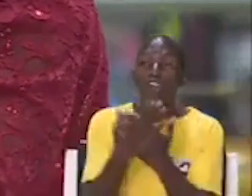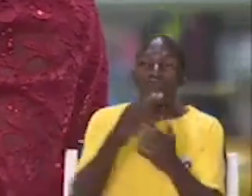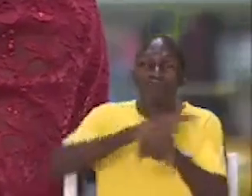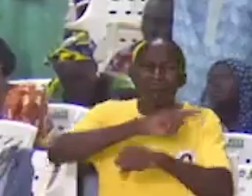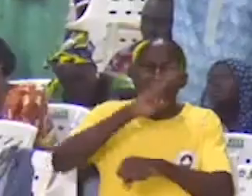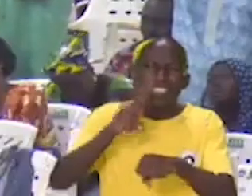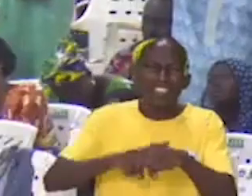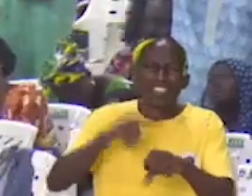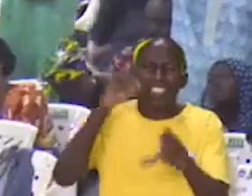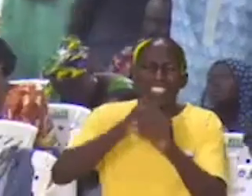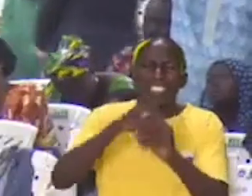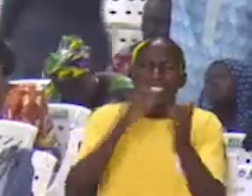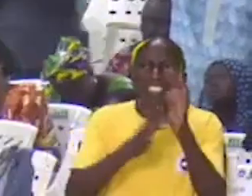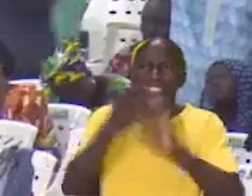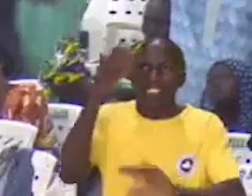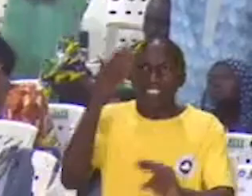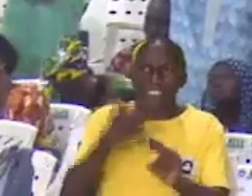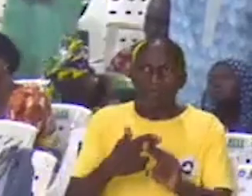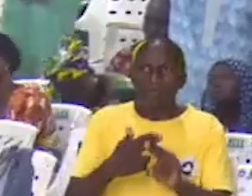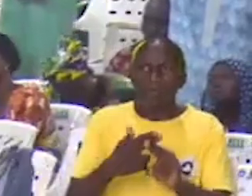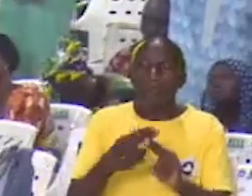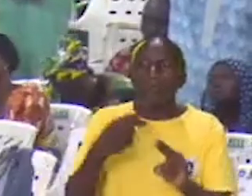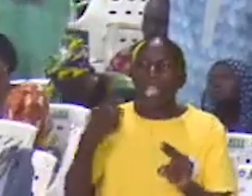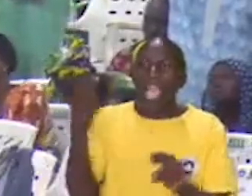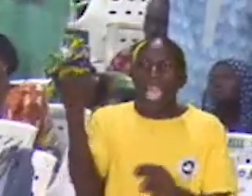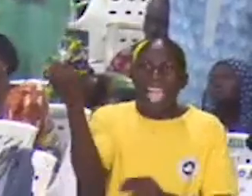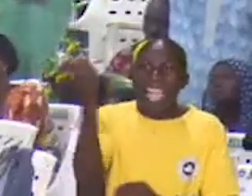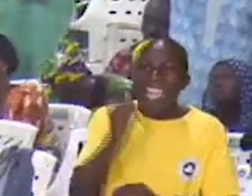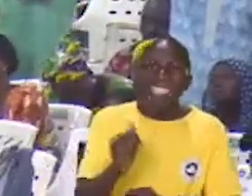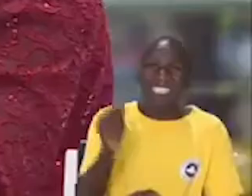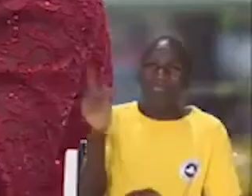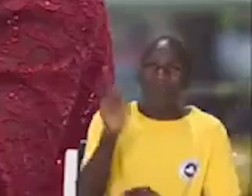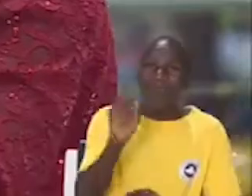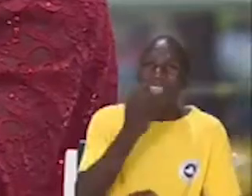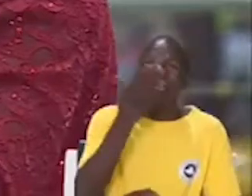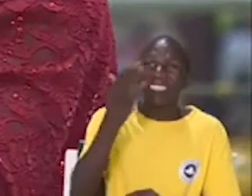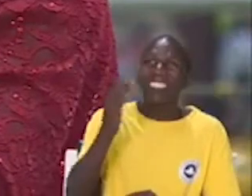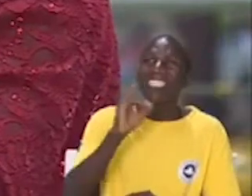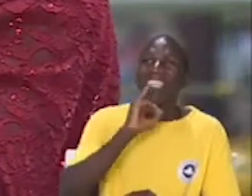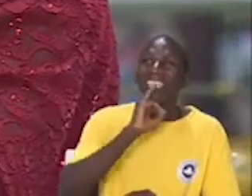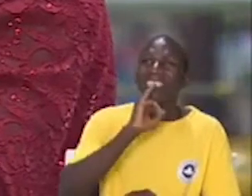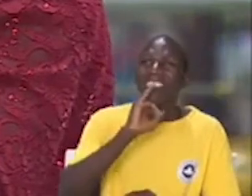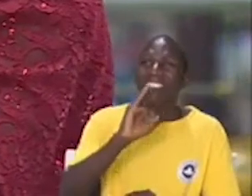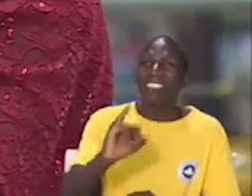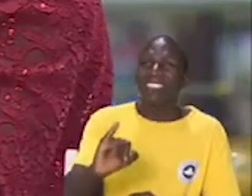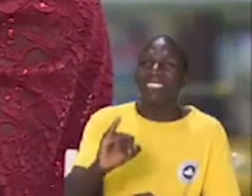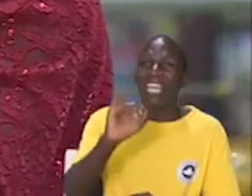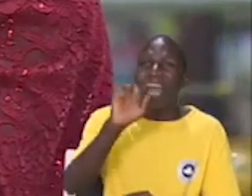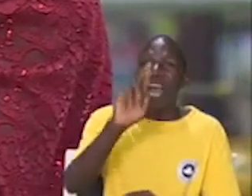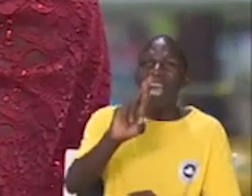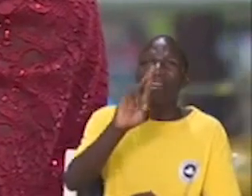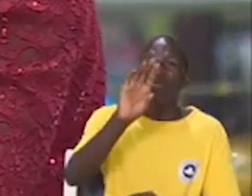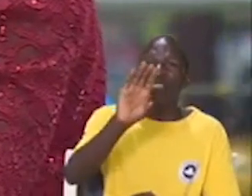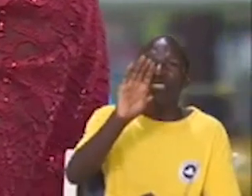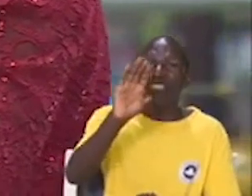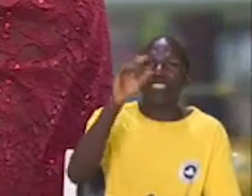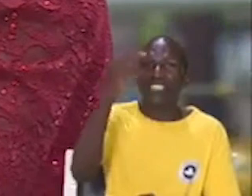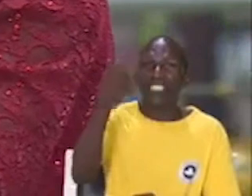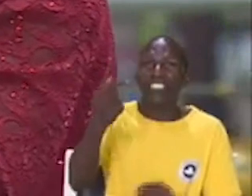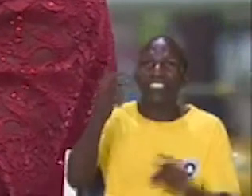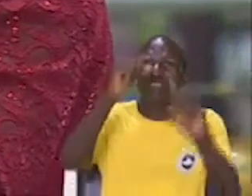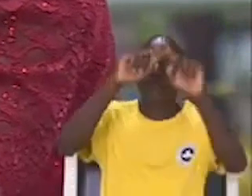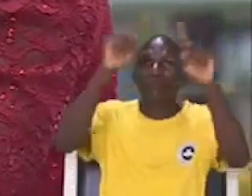of Jesus. And wherever there is a logo of the Redeemed Christian Church of God,